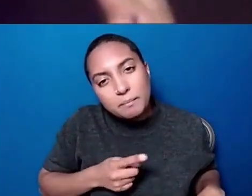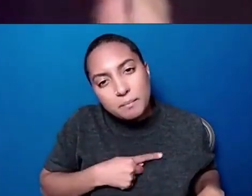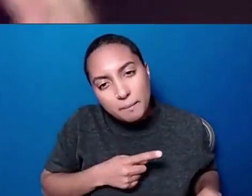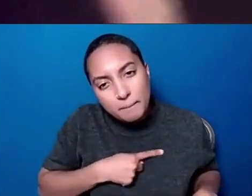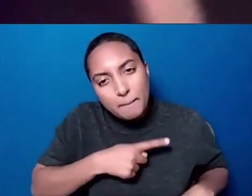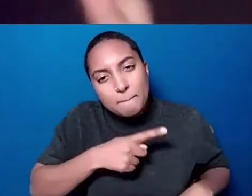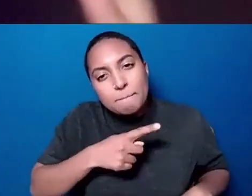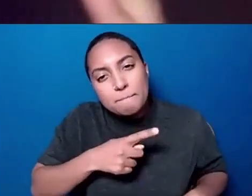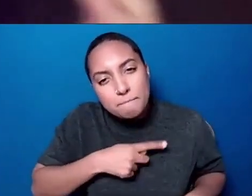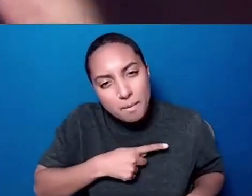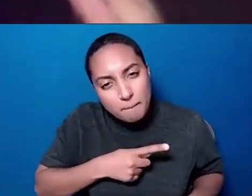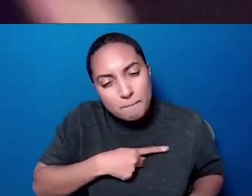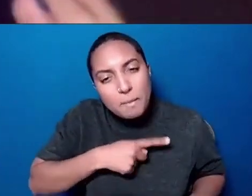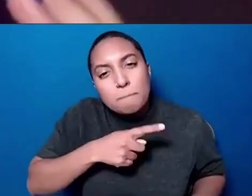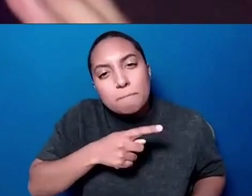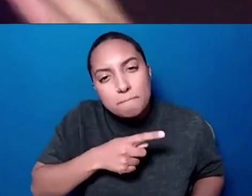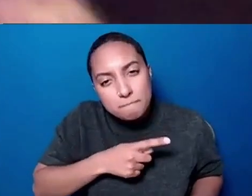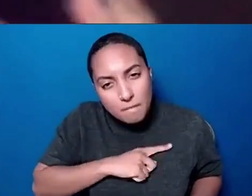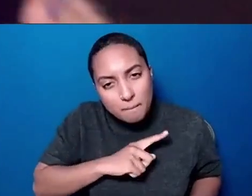of you.